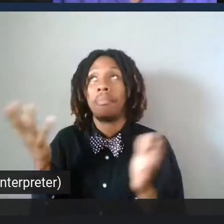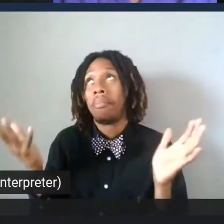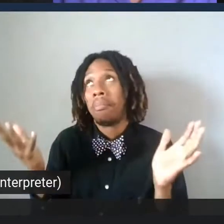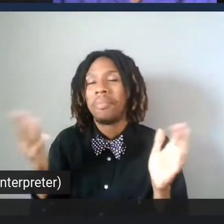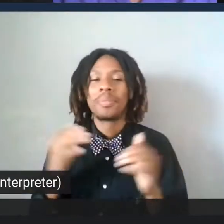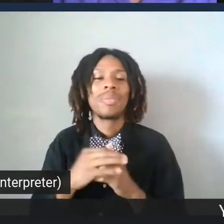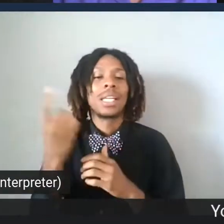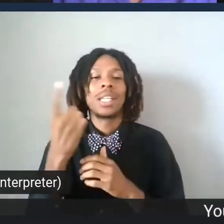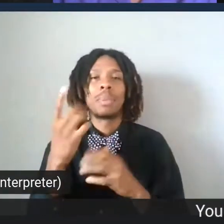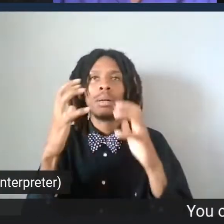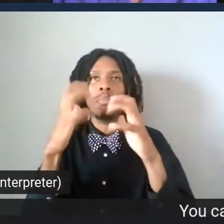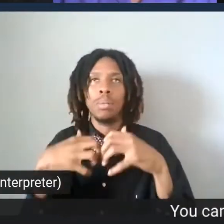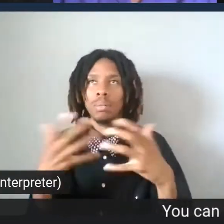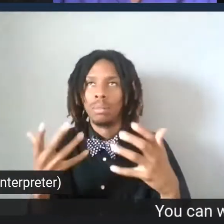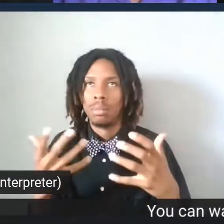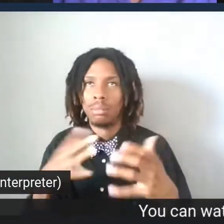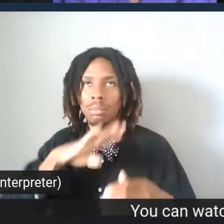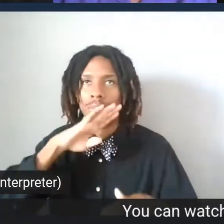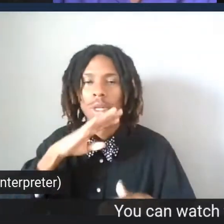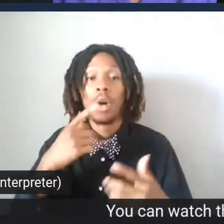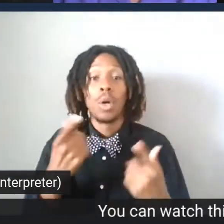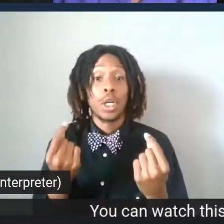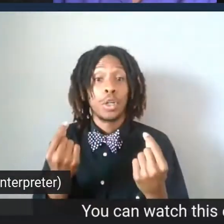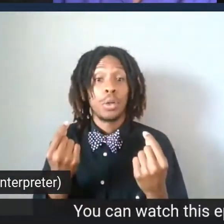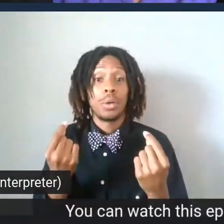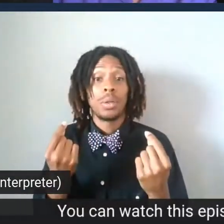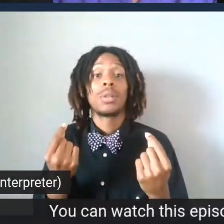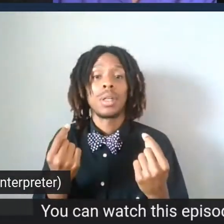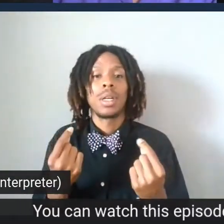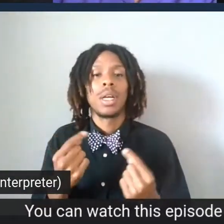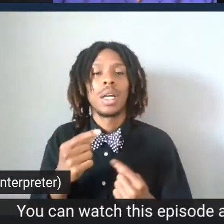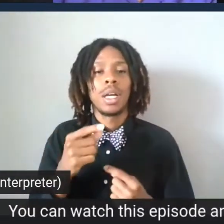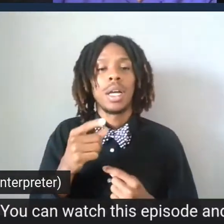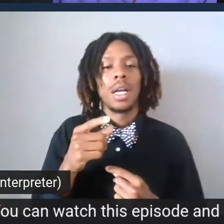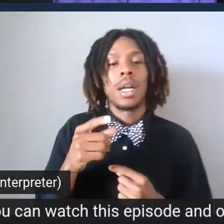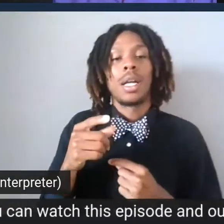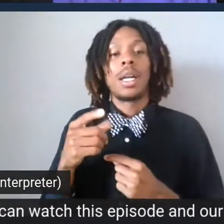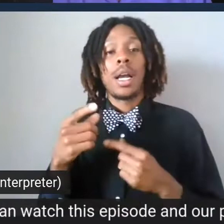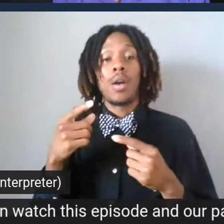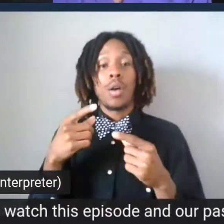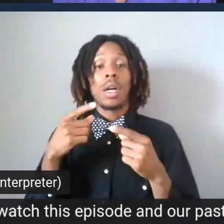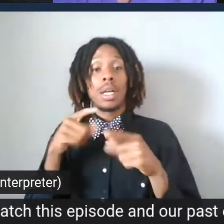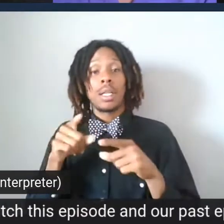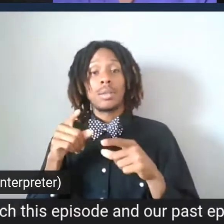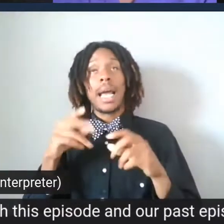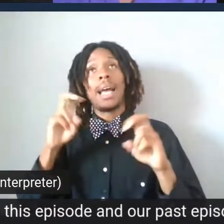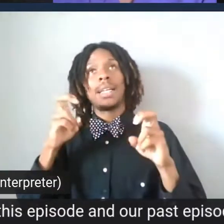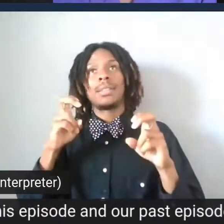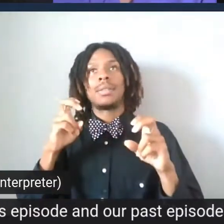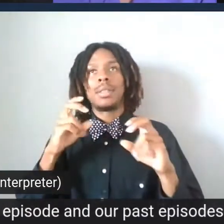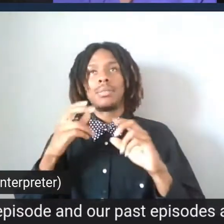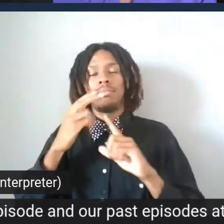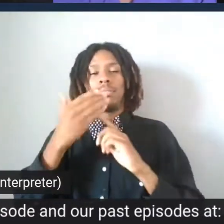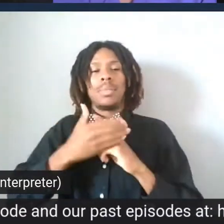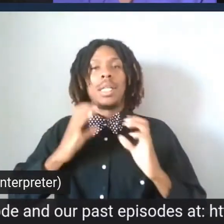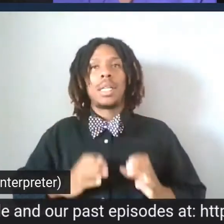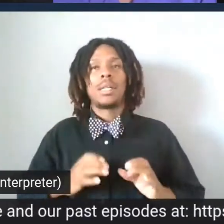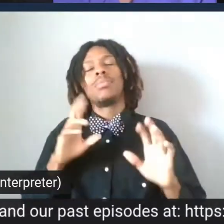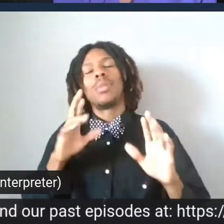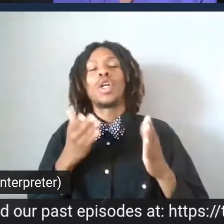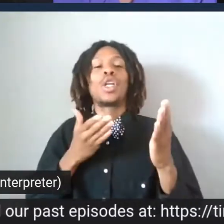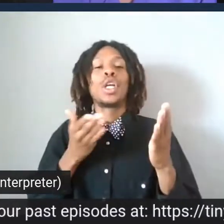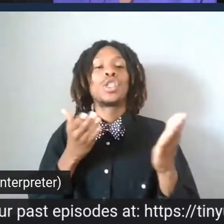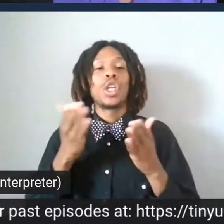something goes wrong. What you could do is, you know, as the customer or as a service